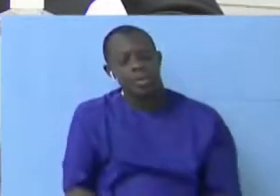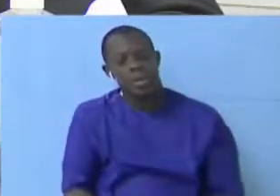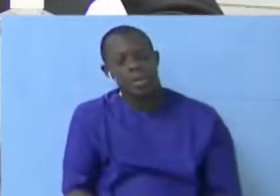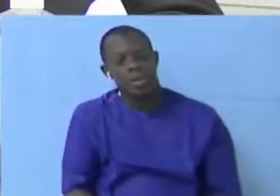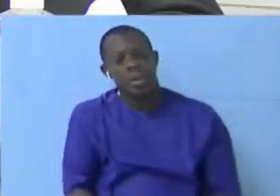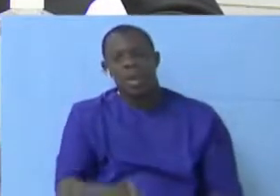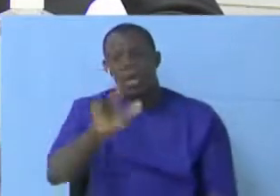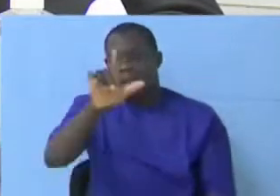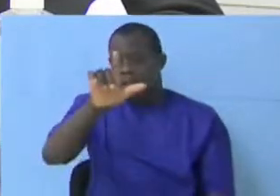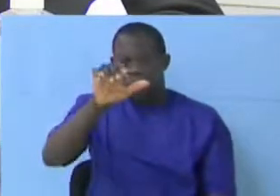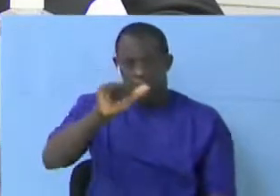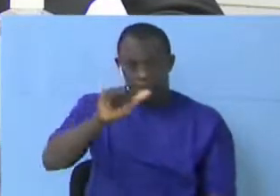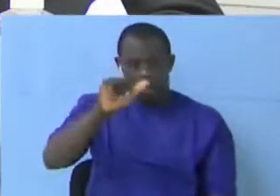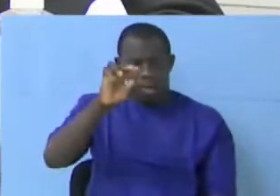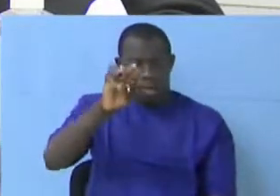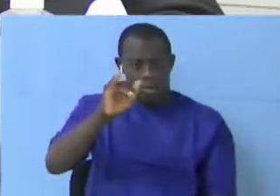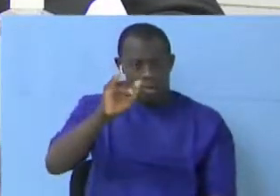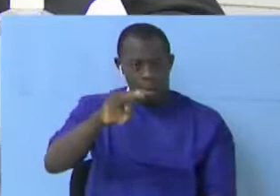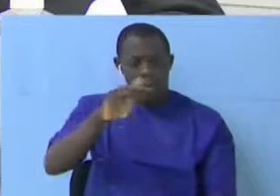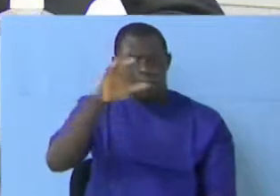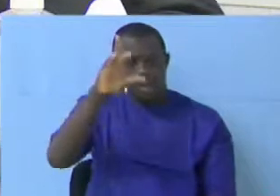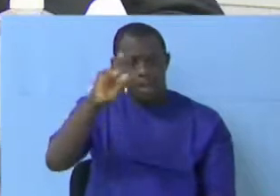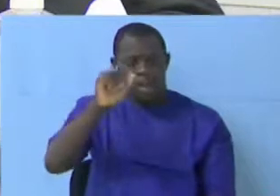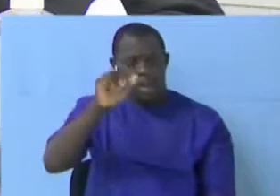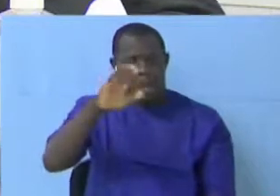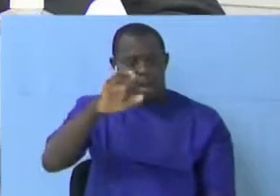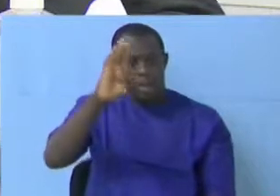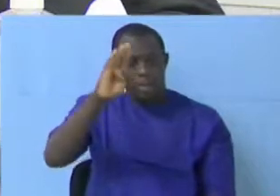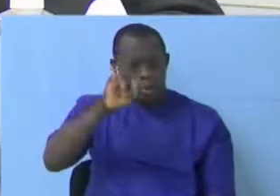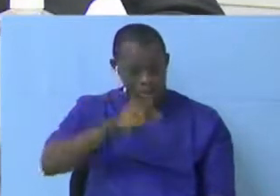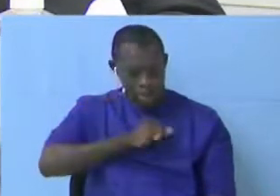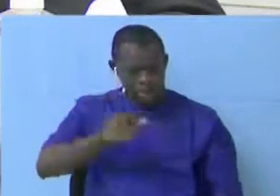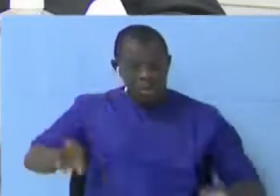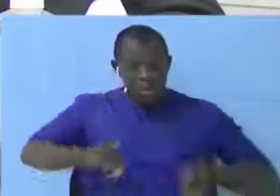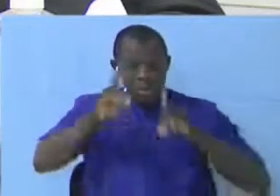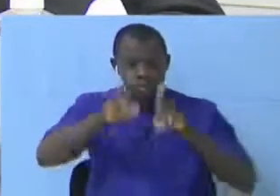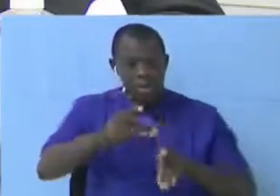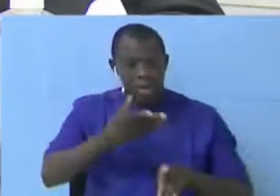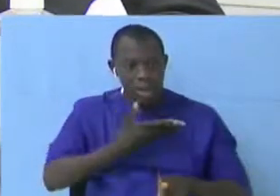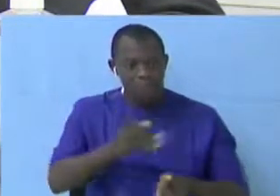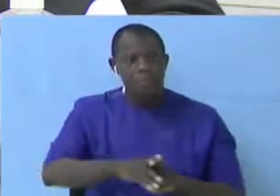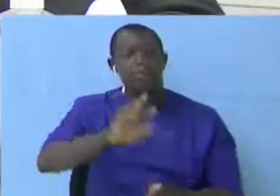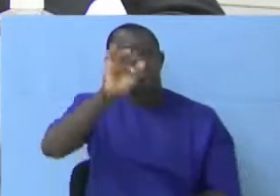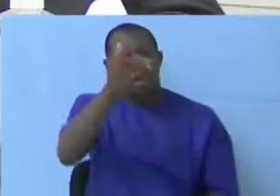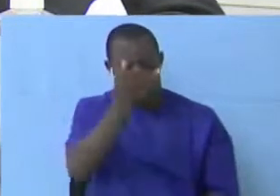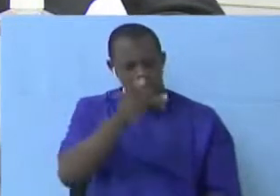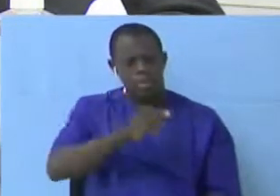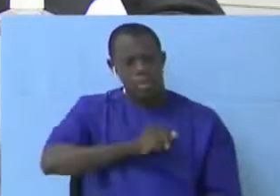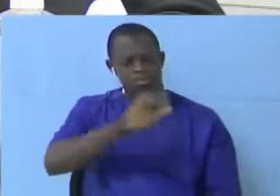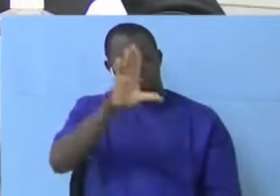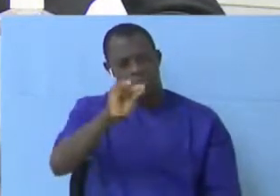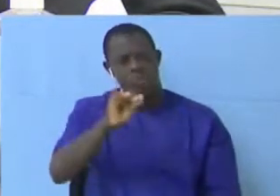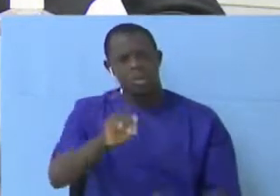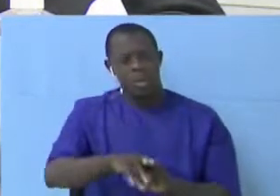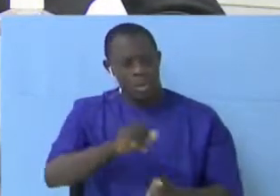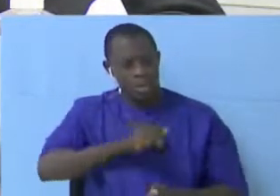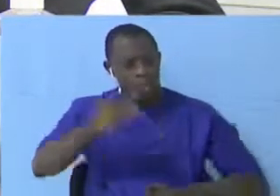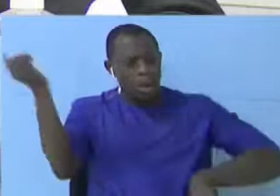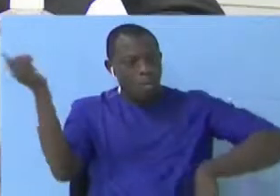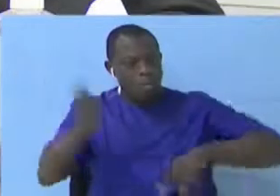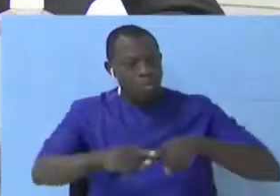Lamin Dabo, did he participate in it? Lamin Dabo for a double of Queen Conalaba. Very well. Did he beat?